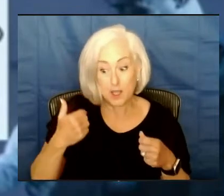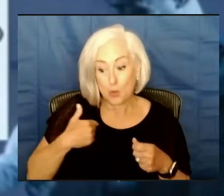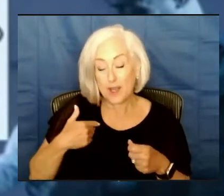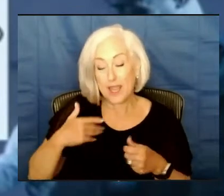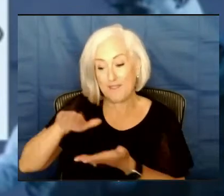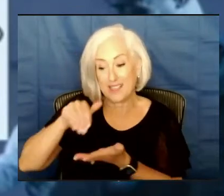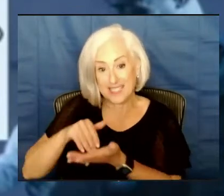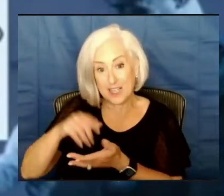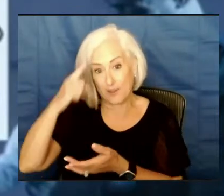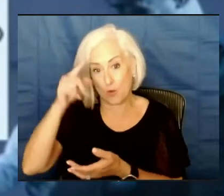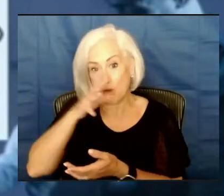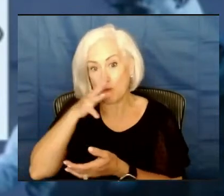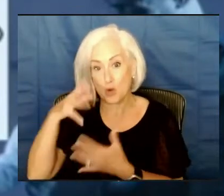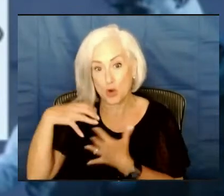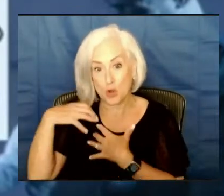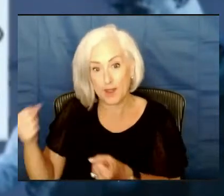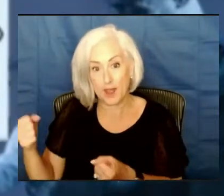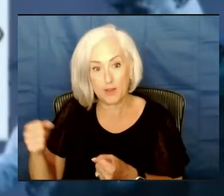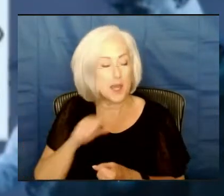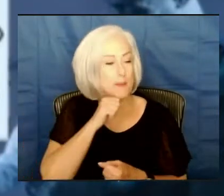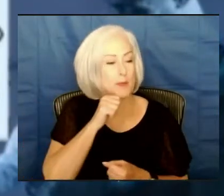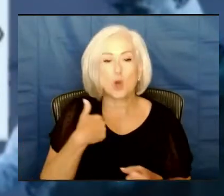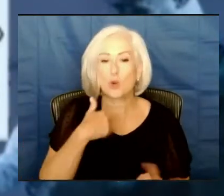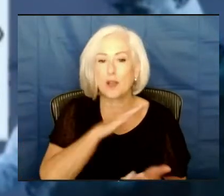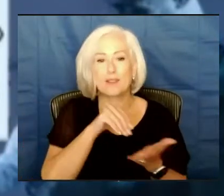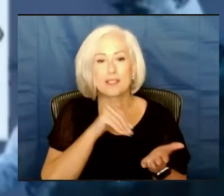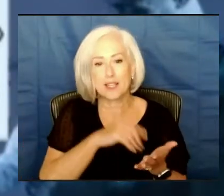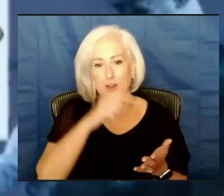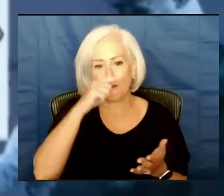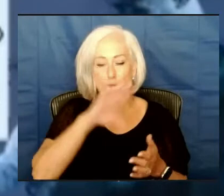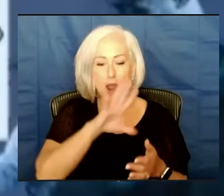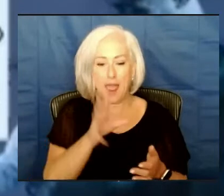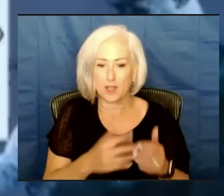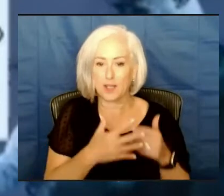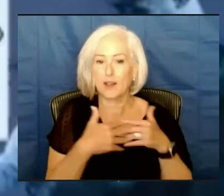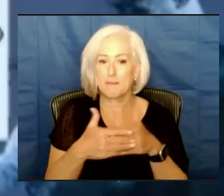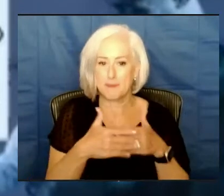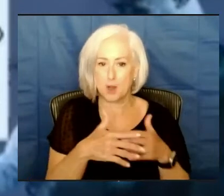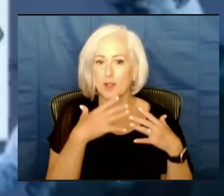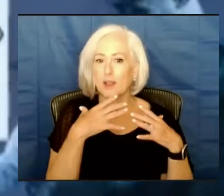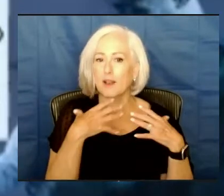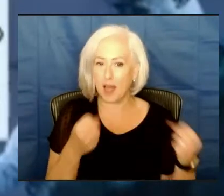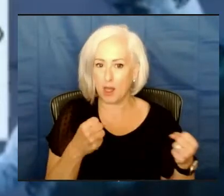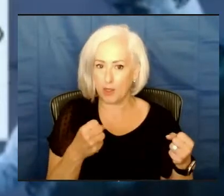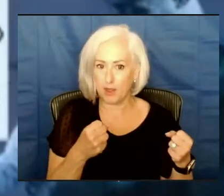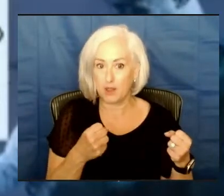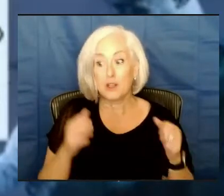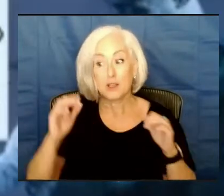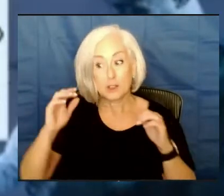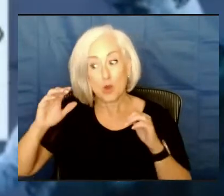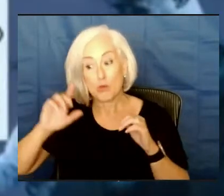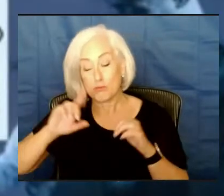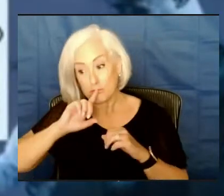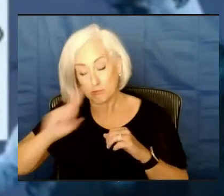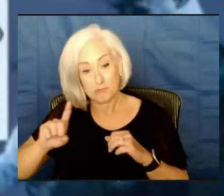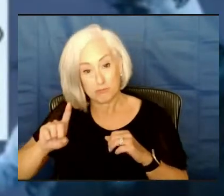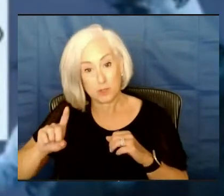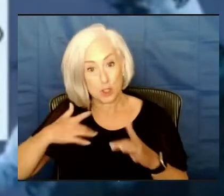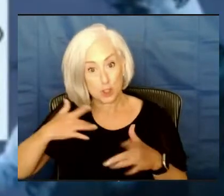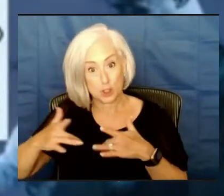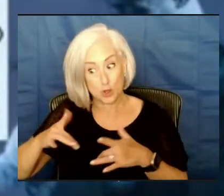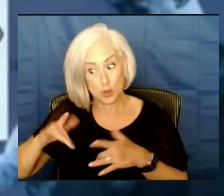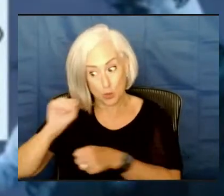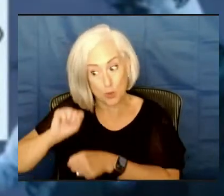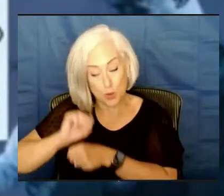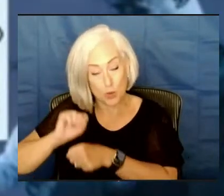Center for African American Health. And so my concern is that we will truly address those rural health issues. We will do a lot of work to